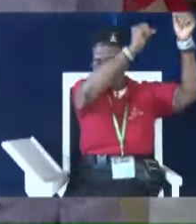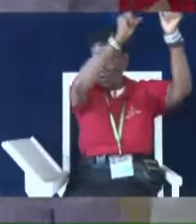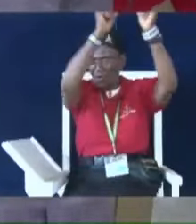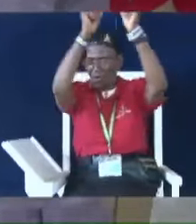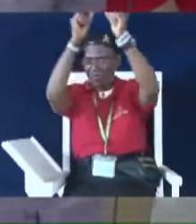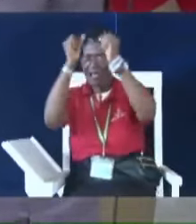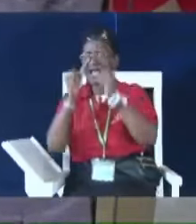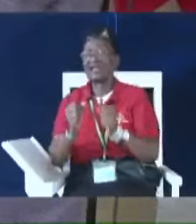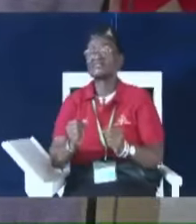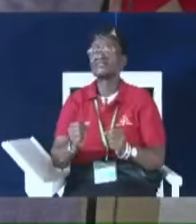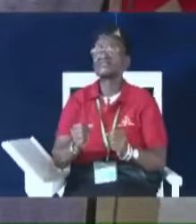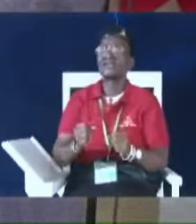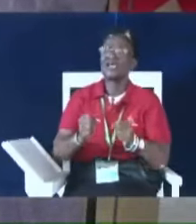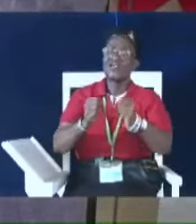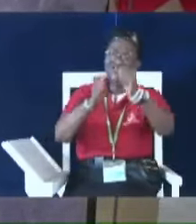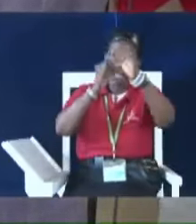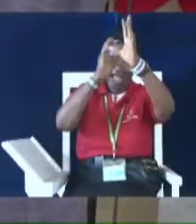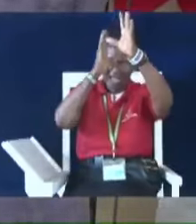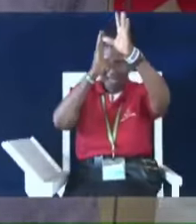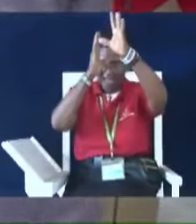hallelujah.